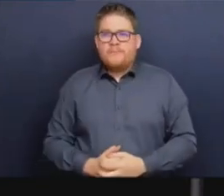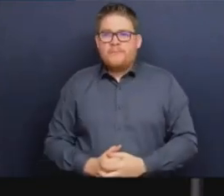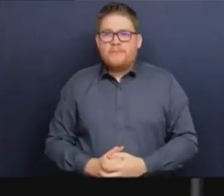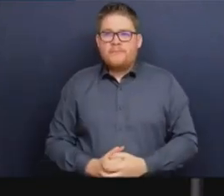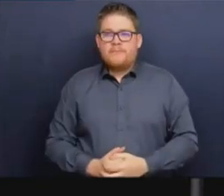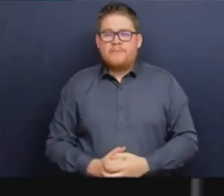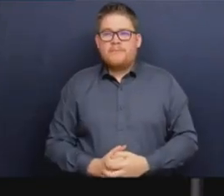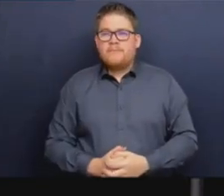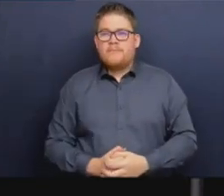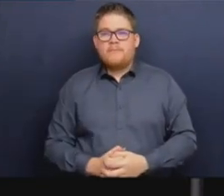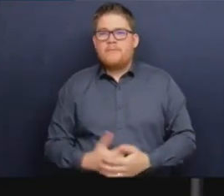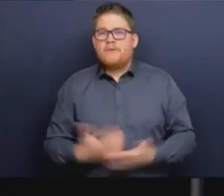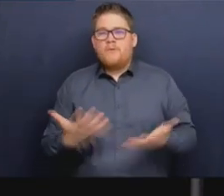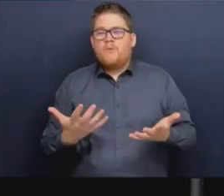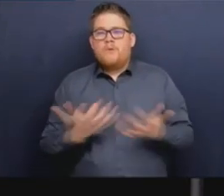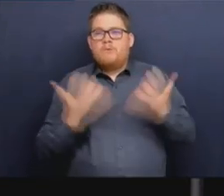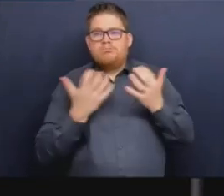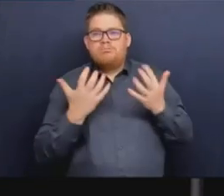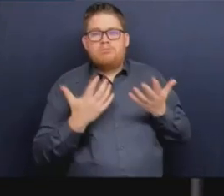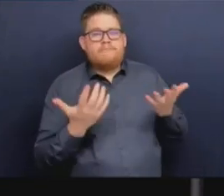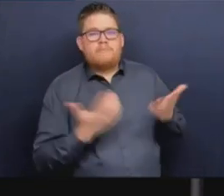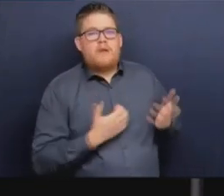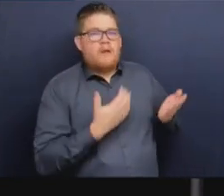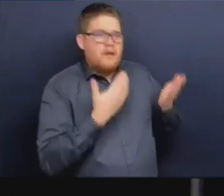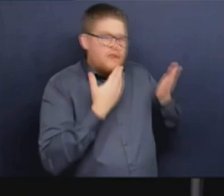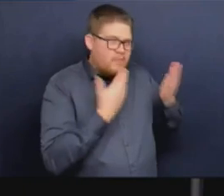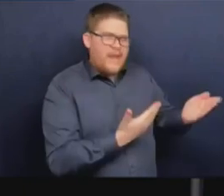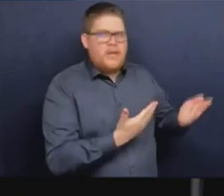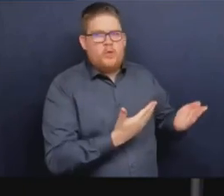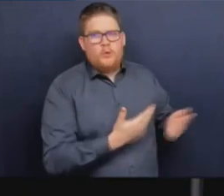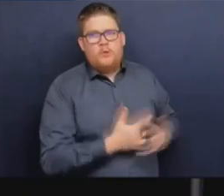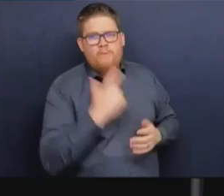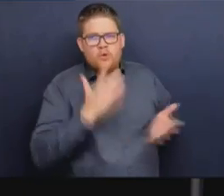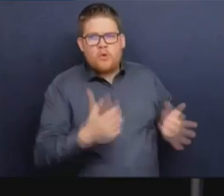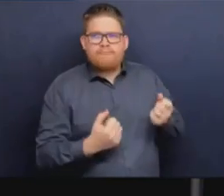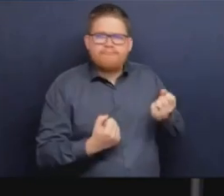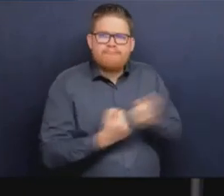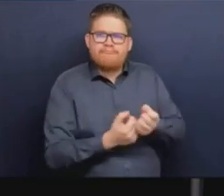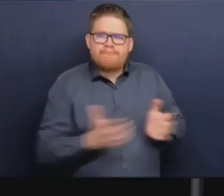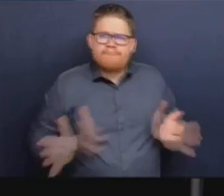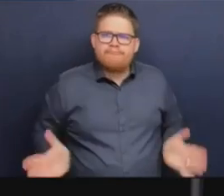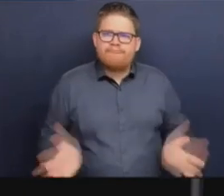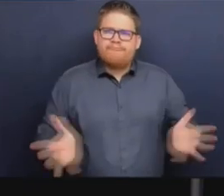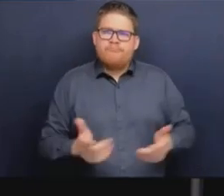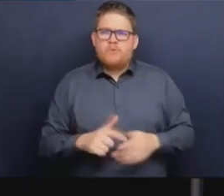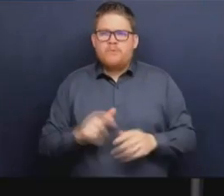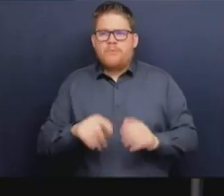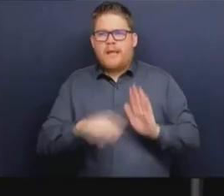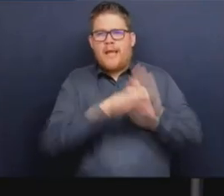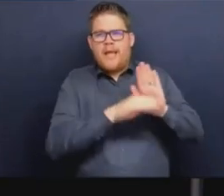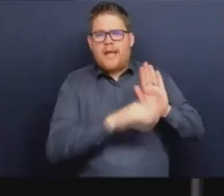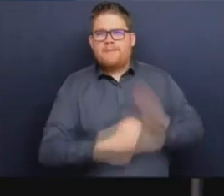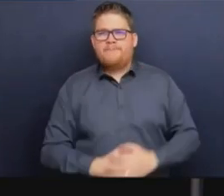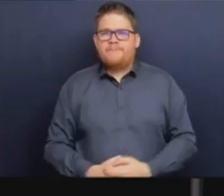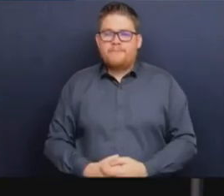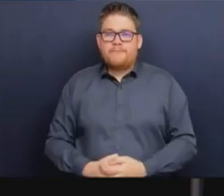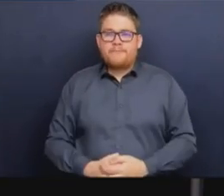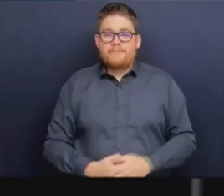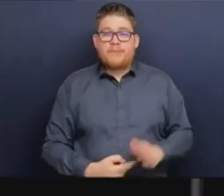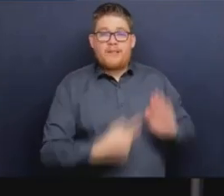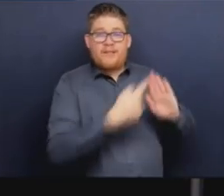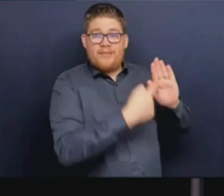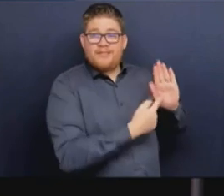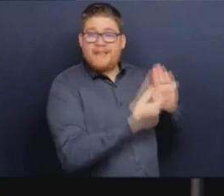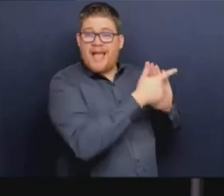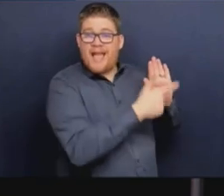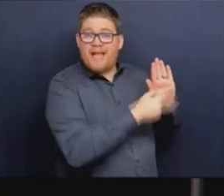you so much. Thank you for paving this way. This act is the first step to put an end to systemic racism